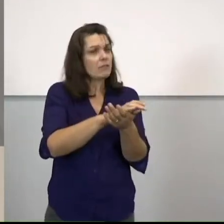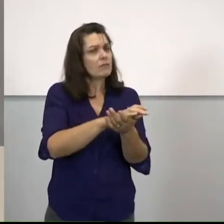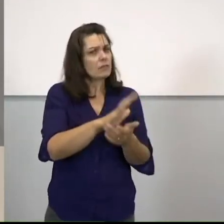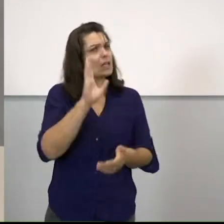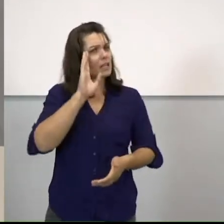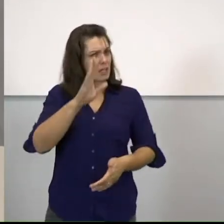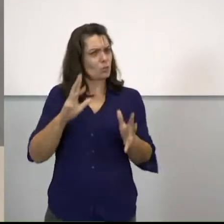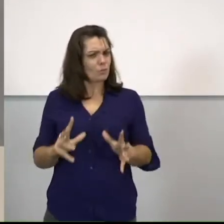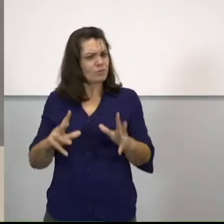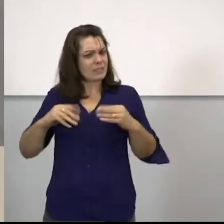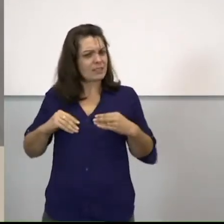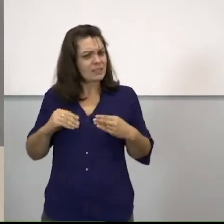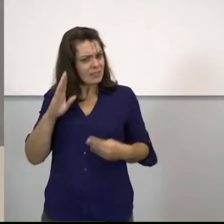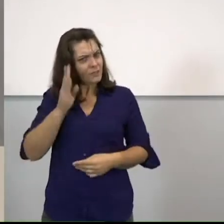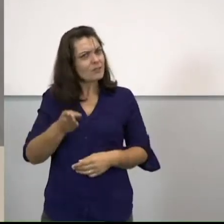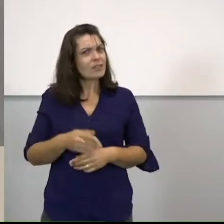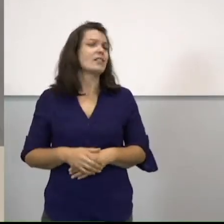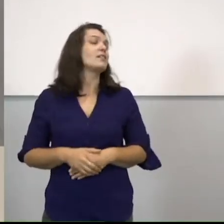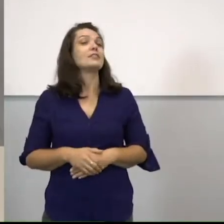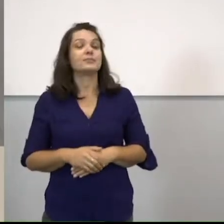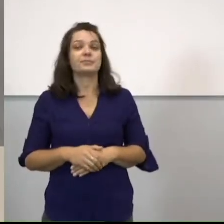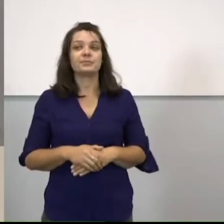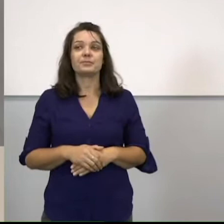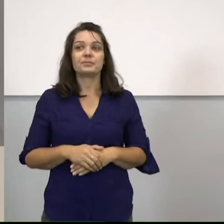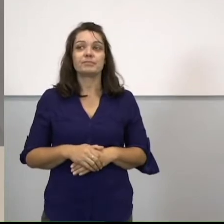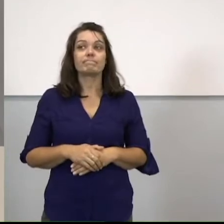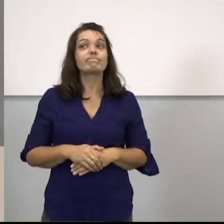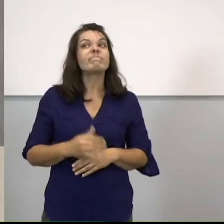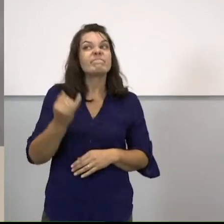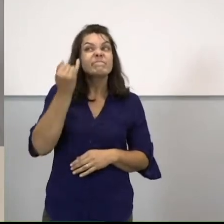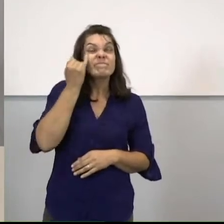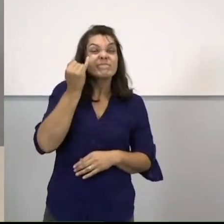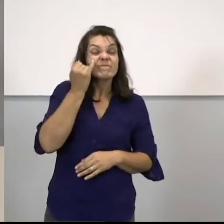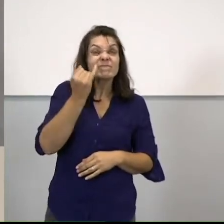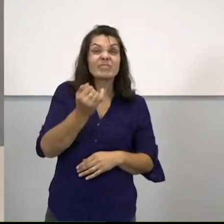and receive.